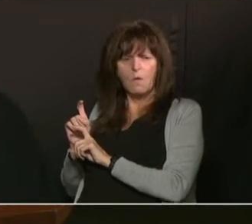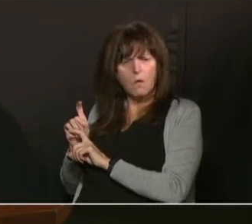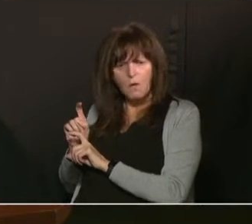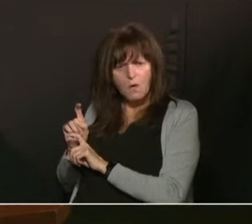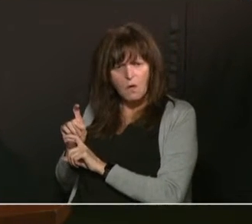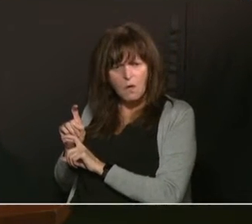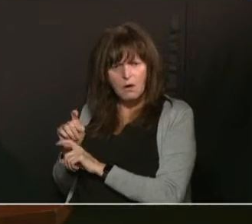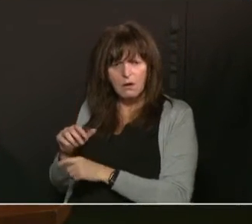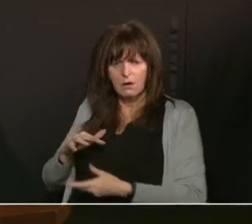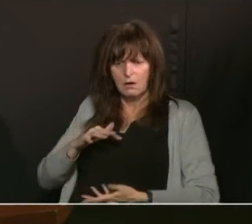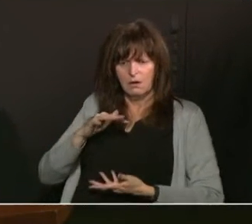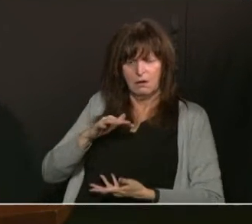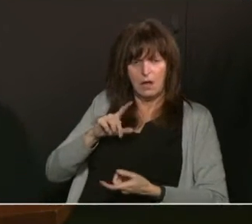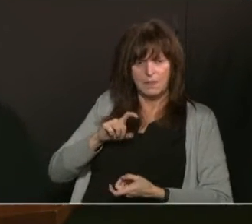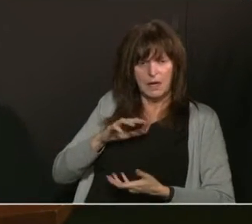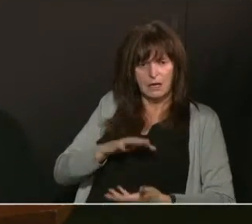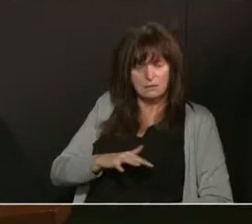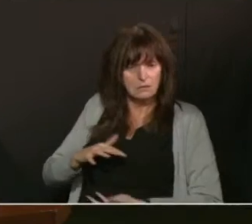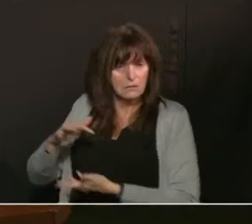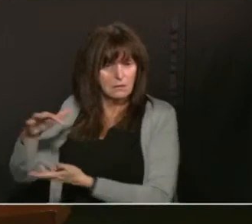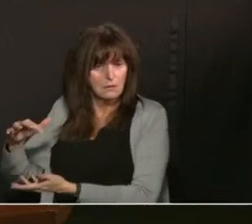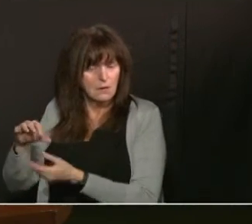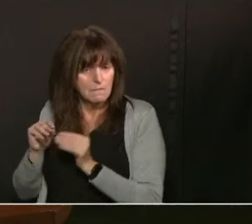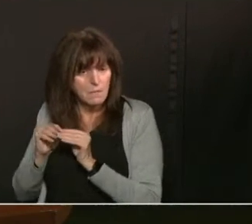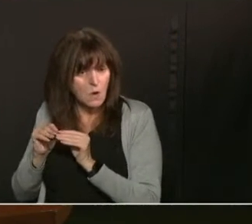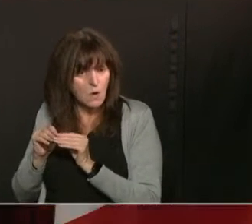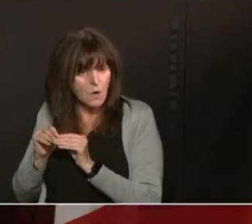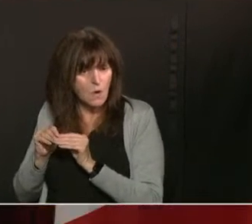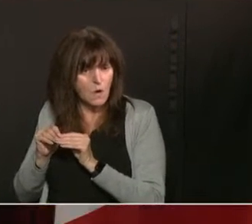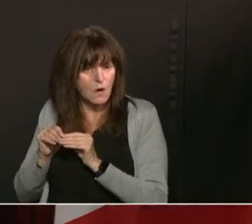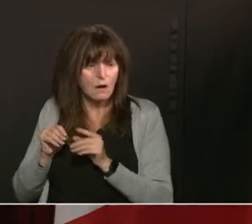less to other lower priority workforces?